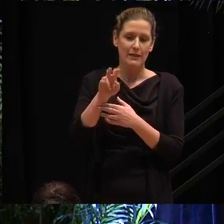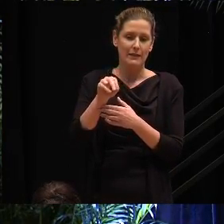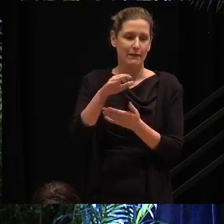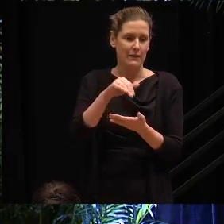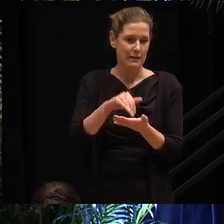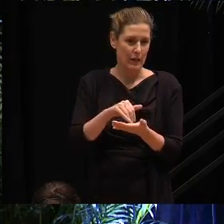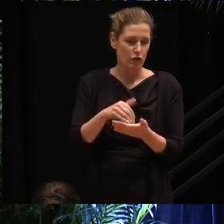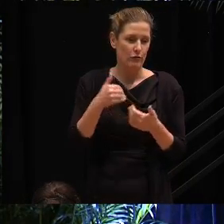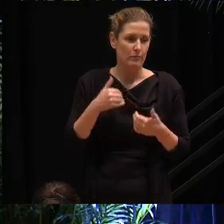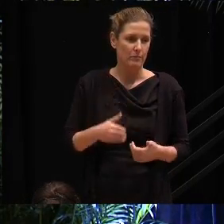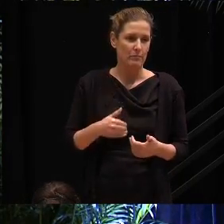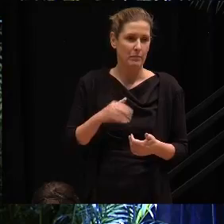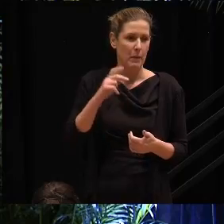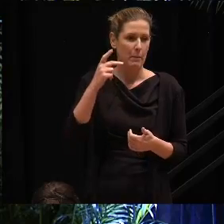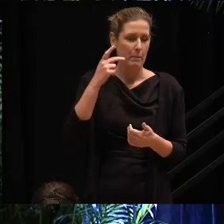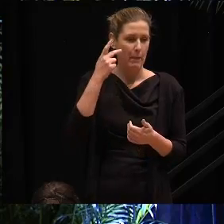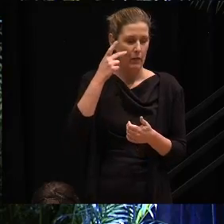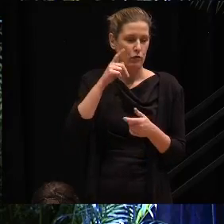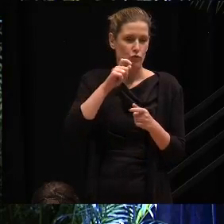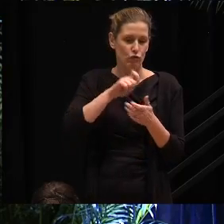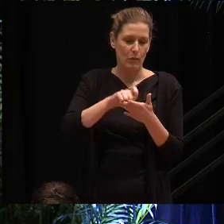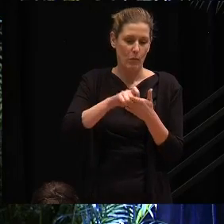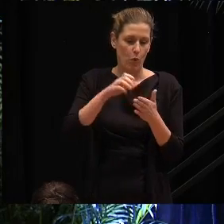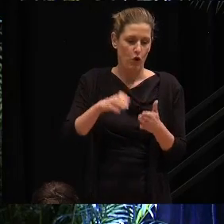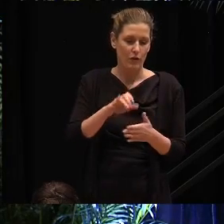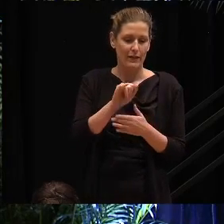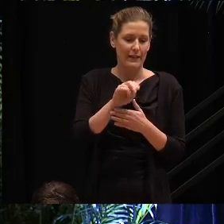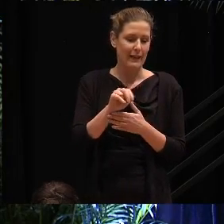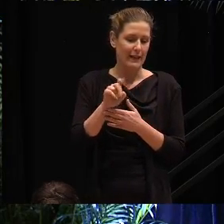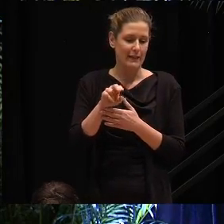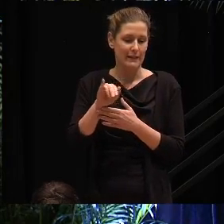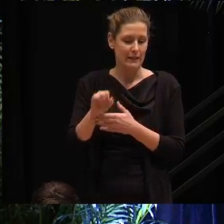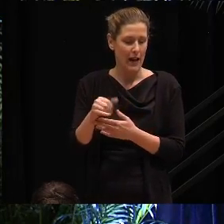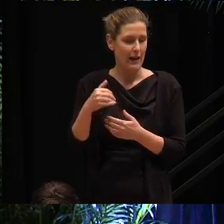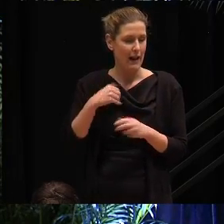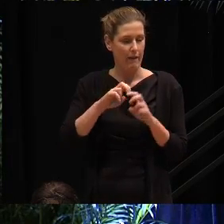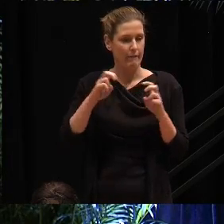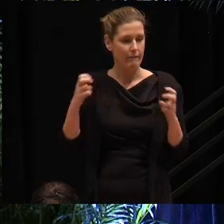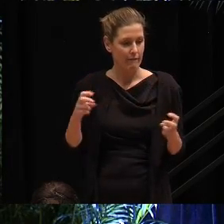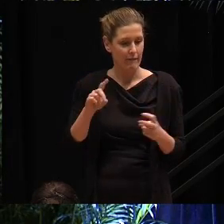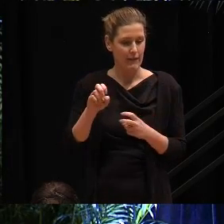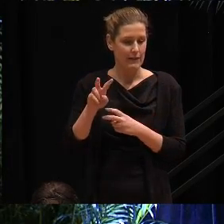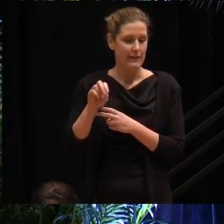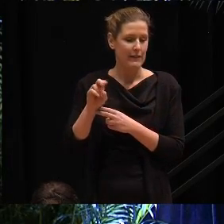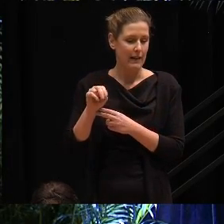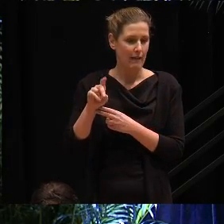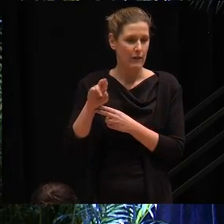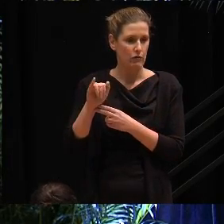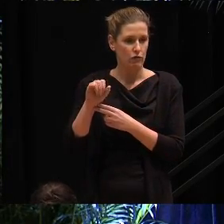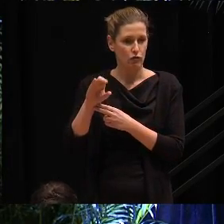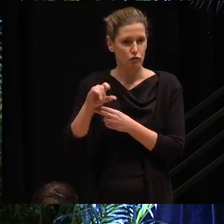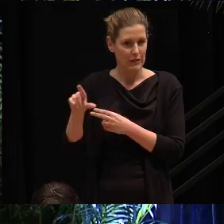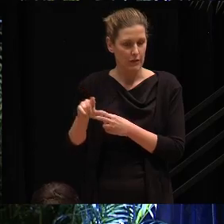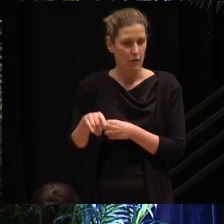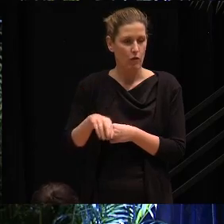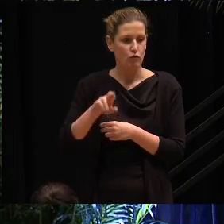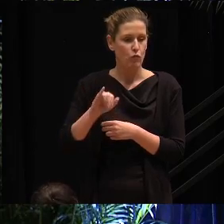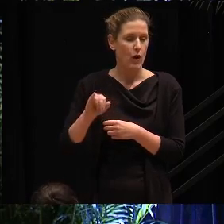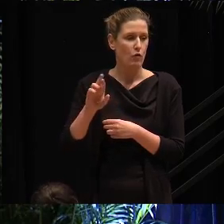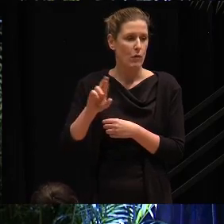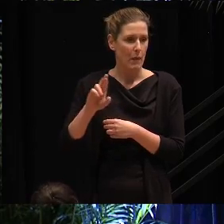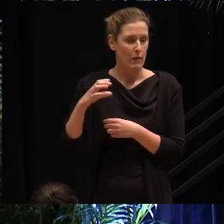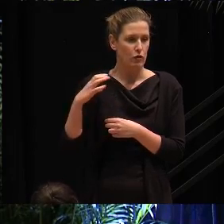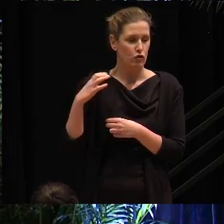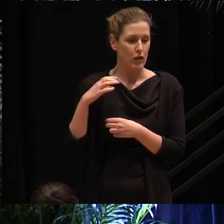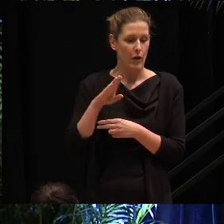Rhode Island Public Radio political reporter Ian Donnis, joined by Democratic operative Devin Driscoll, Rhode Island Republican Chairman